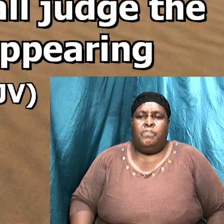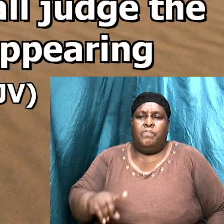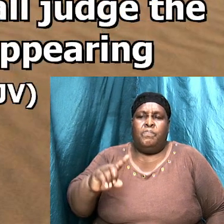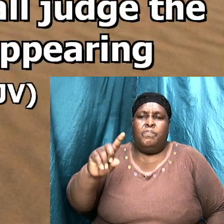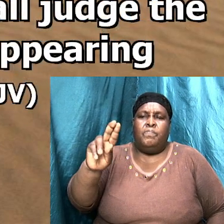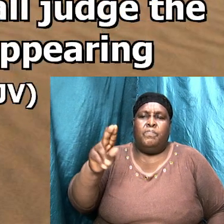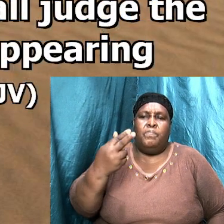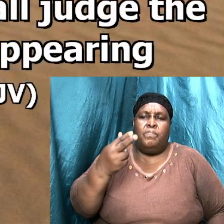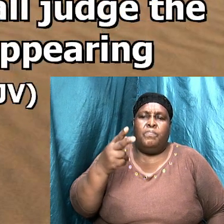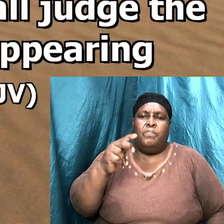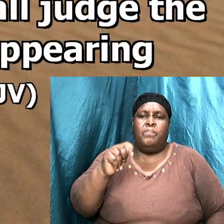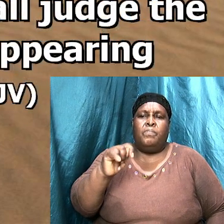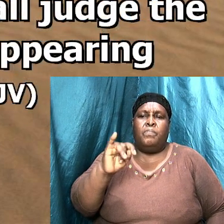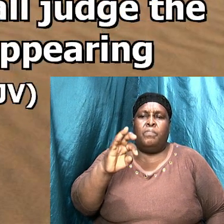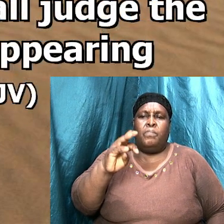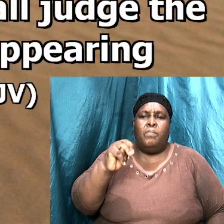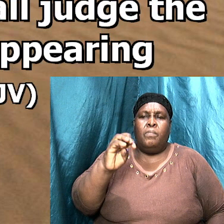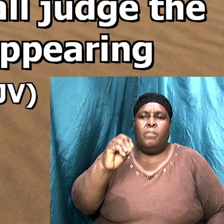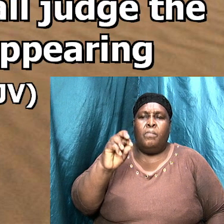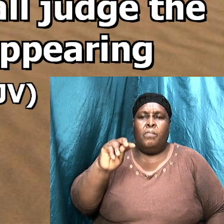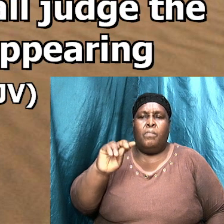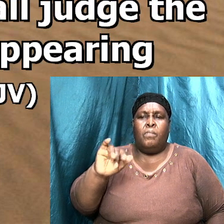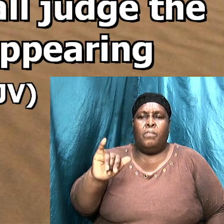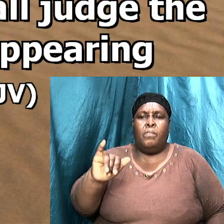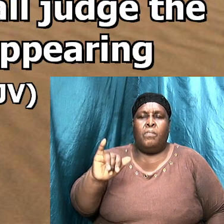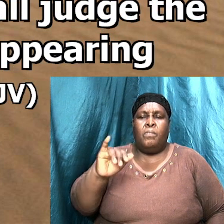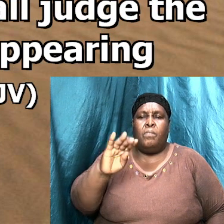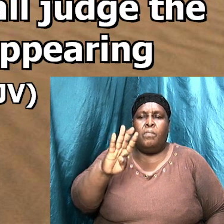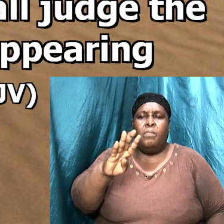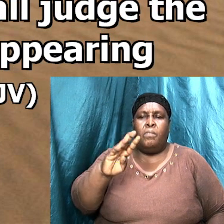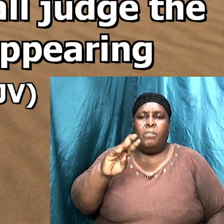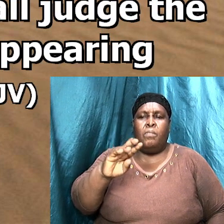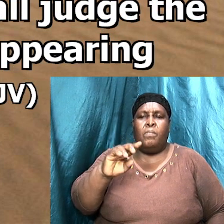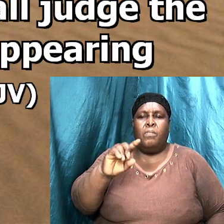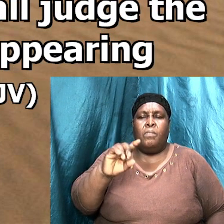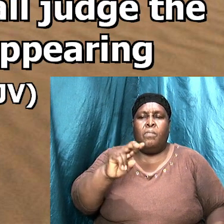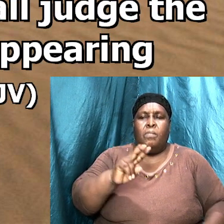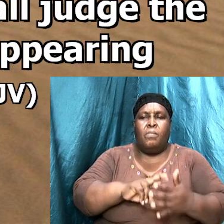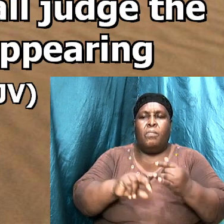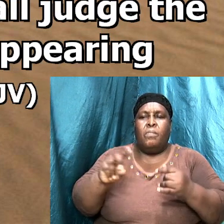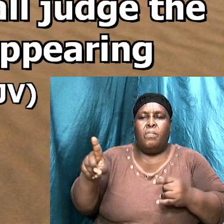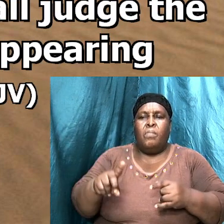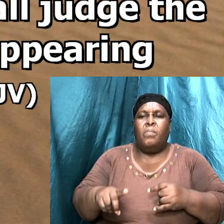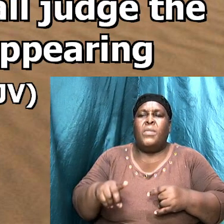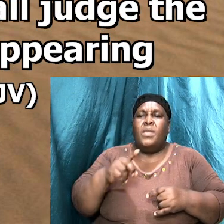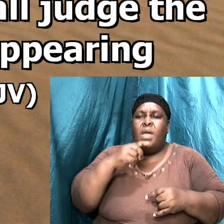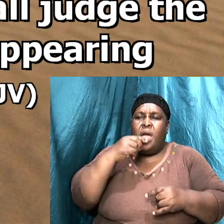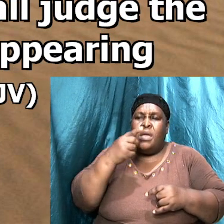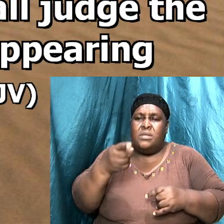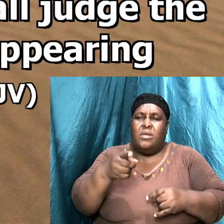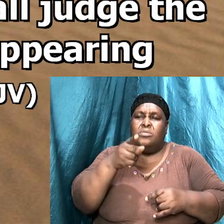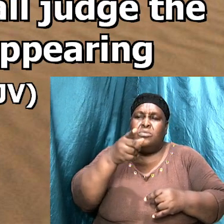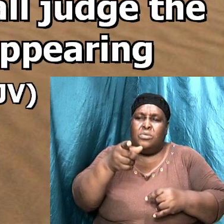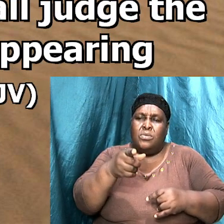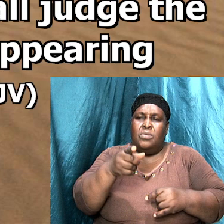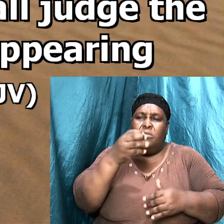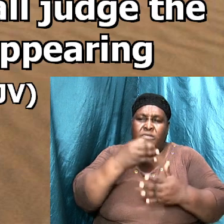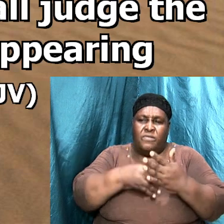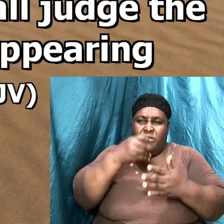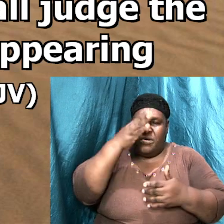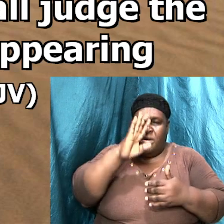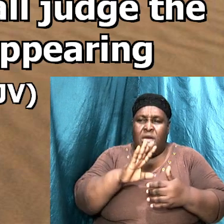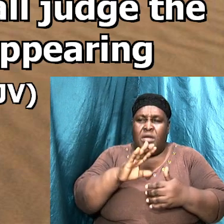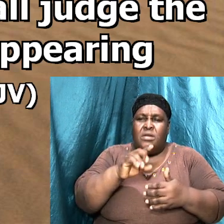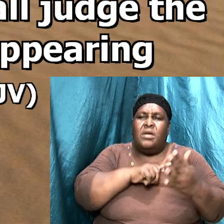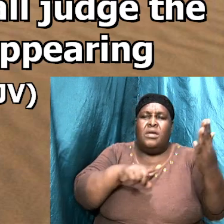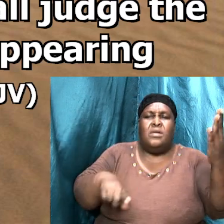and we'll be reading again from 1 through to 4. I charge thee therefore before God and